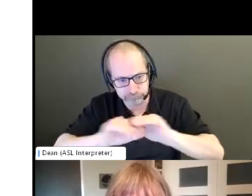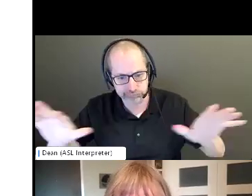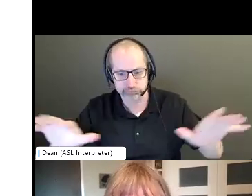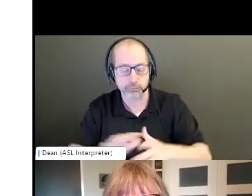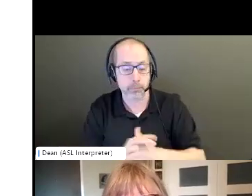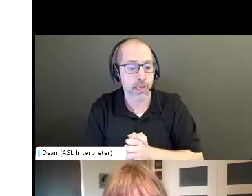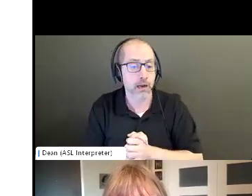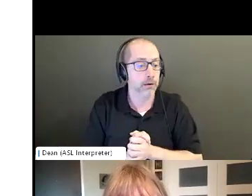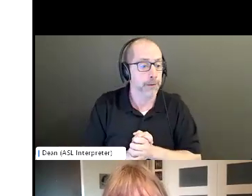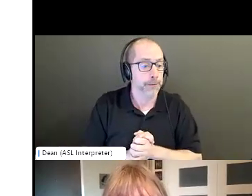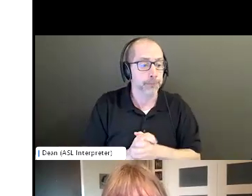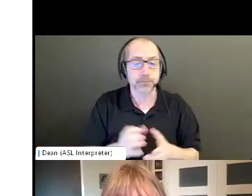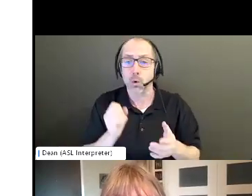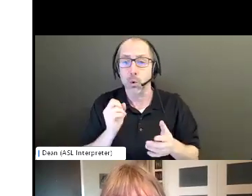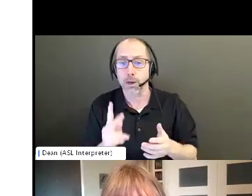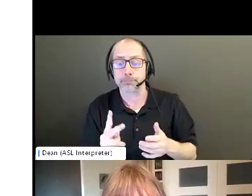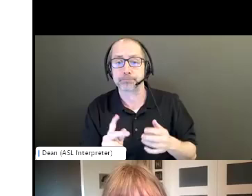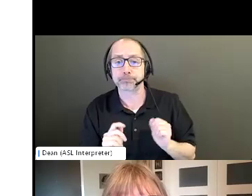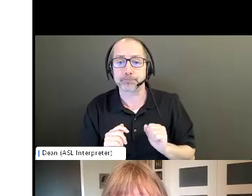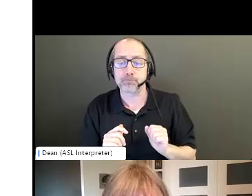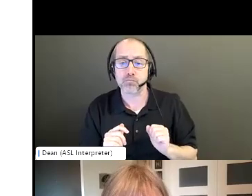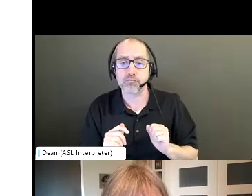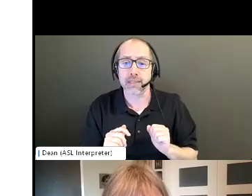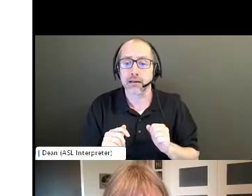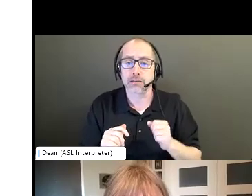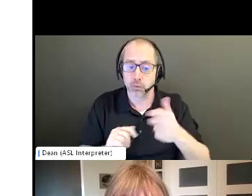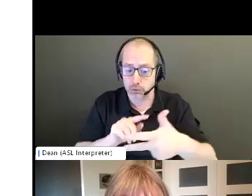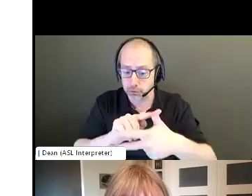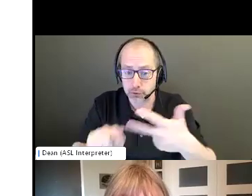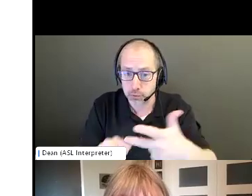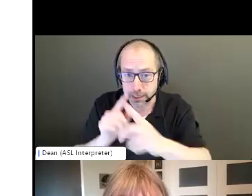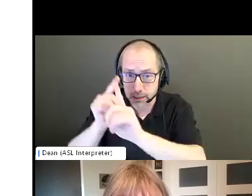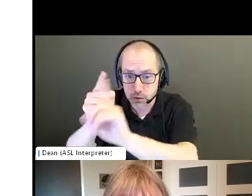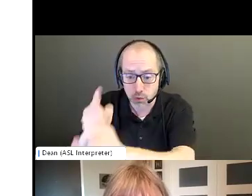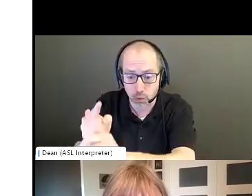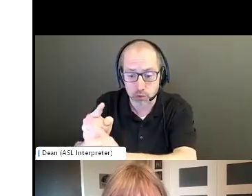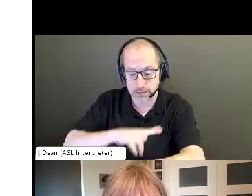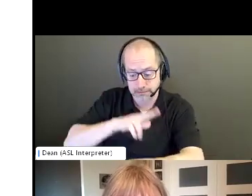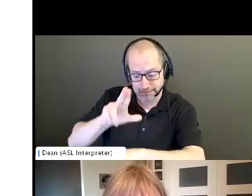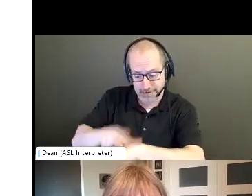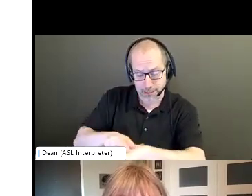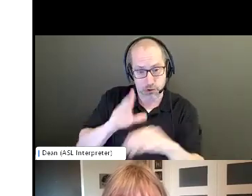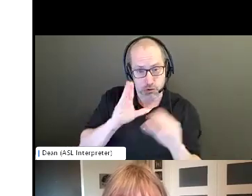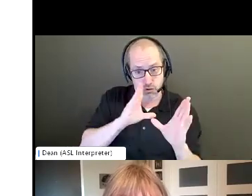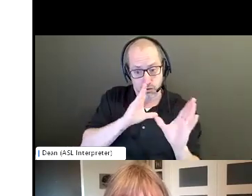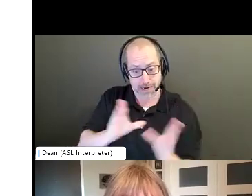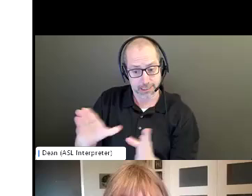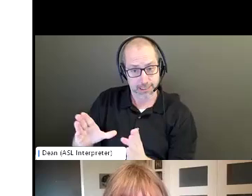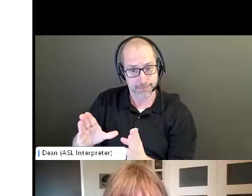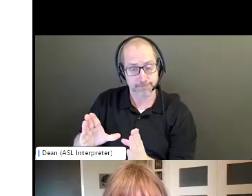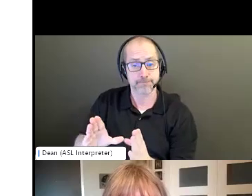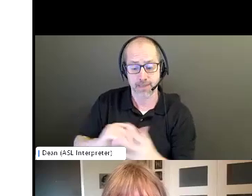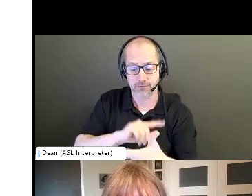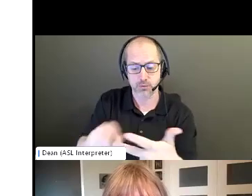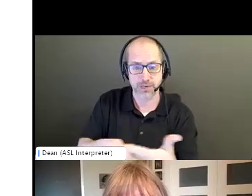So I wanted to start just by talking a little bit about the 3 goals of the national strategy.